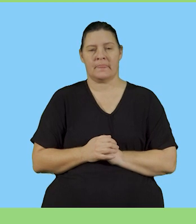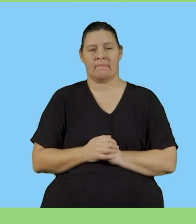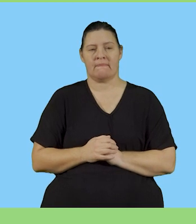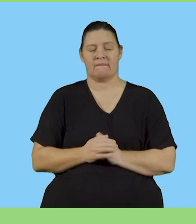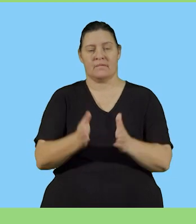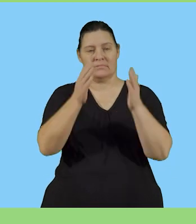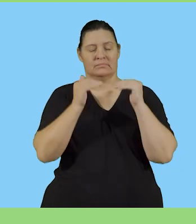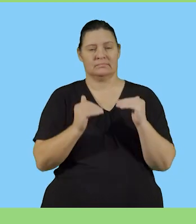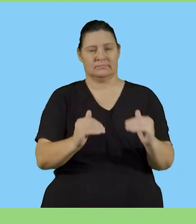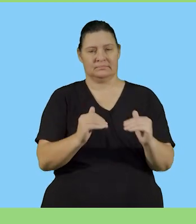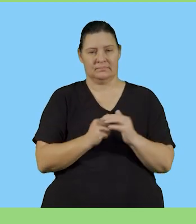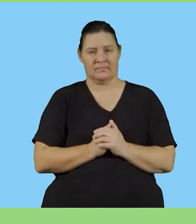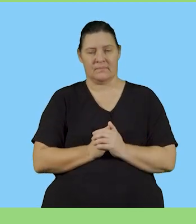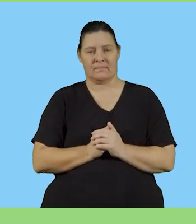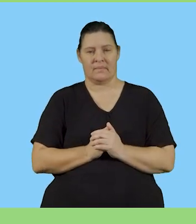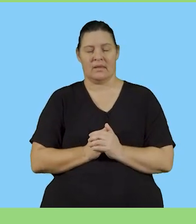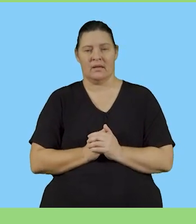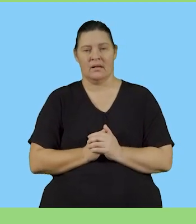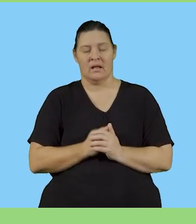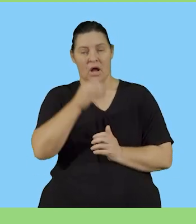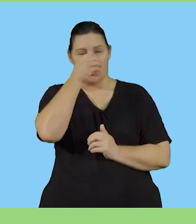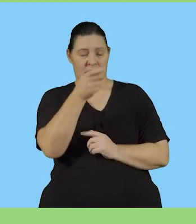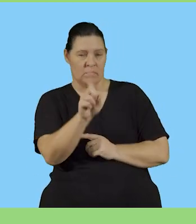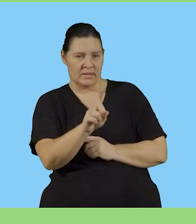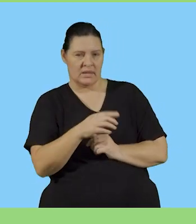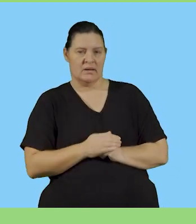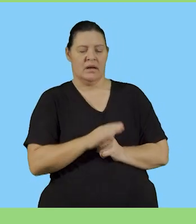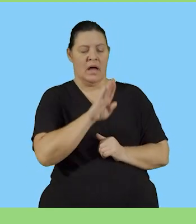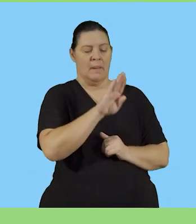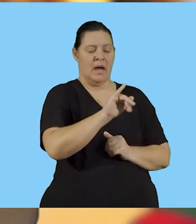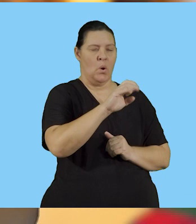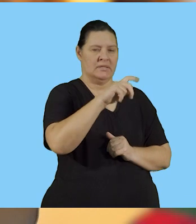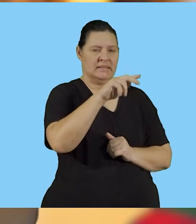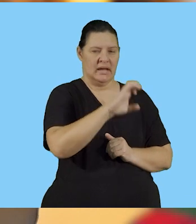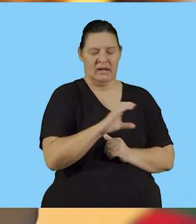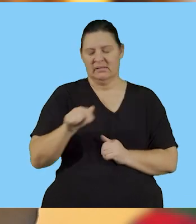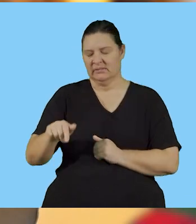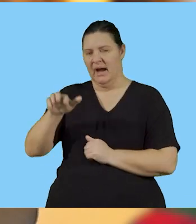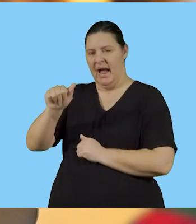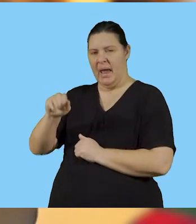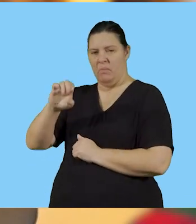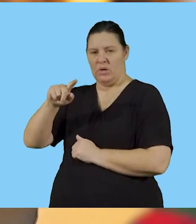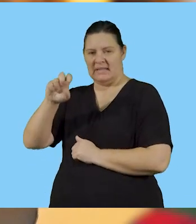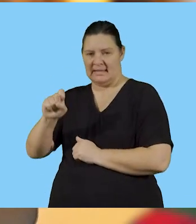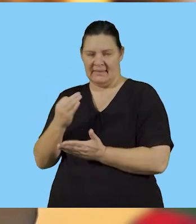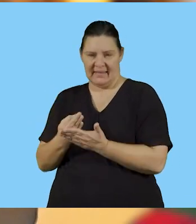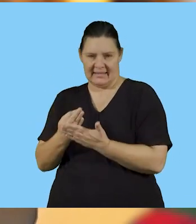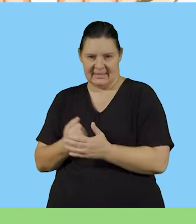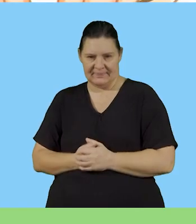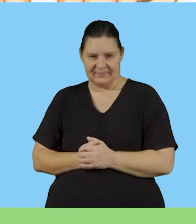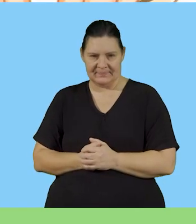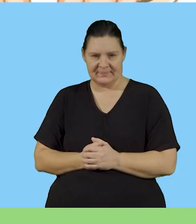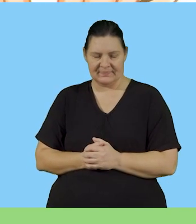So we are going to move on to the next concept of our lesson, which is biotic and abiotic factors.